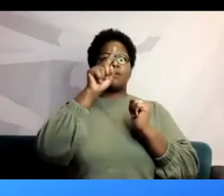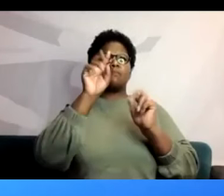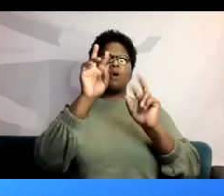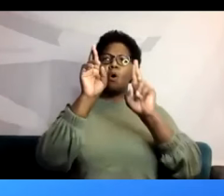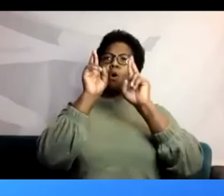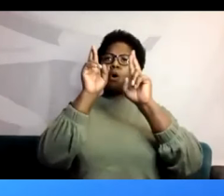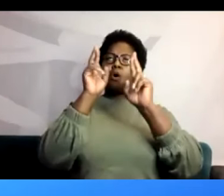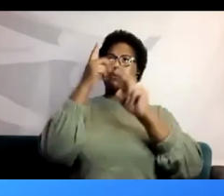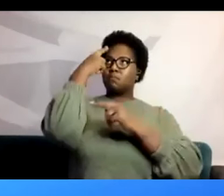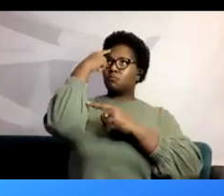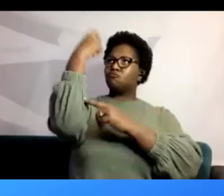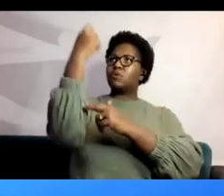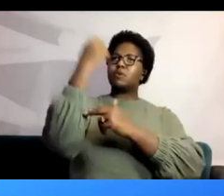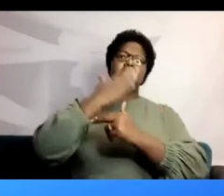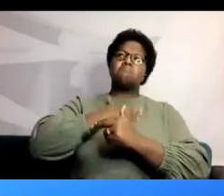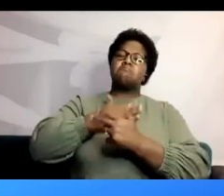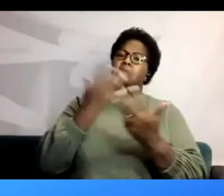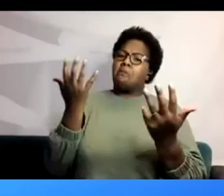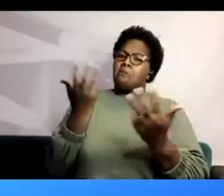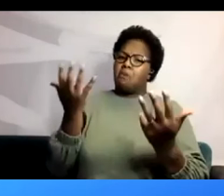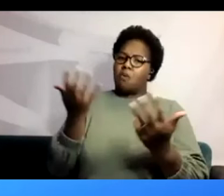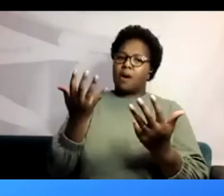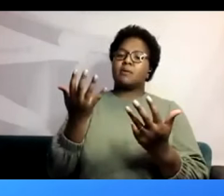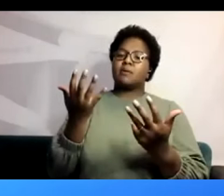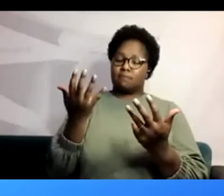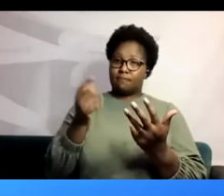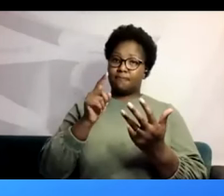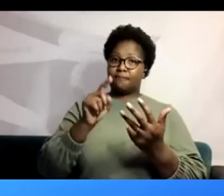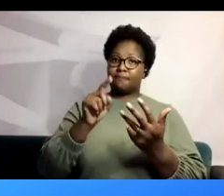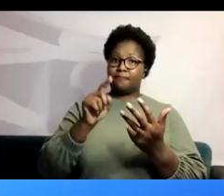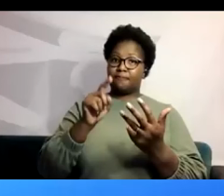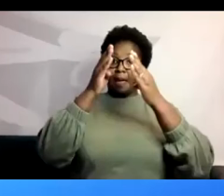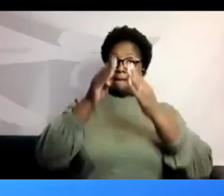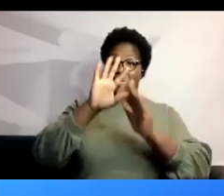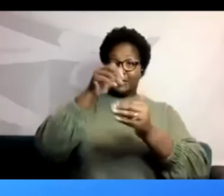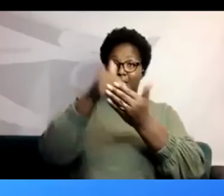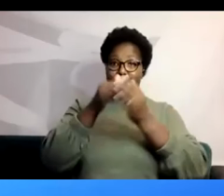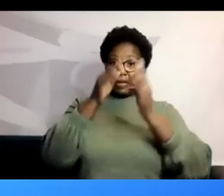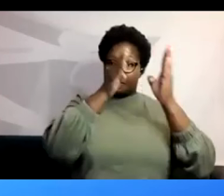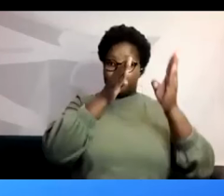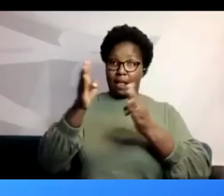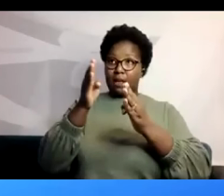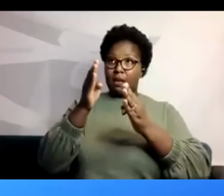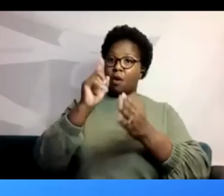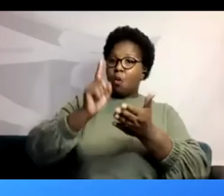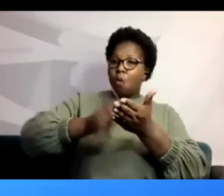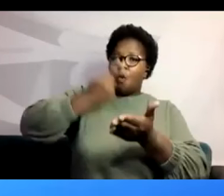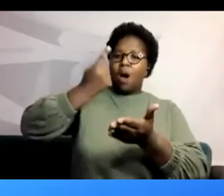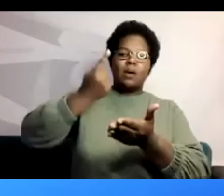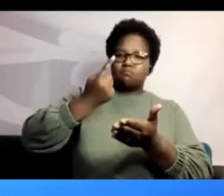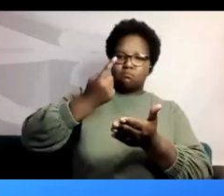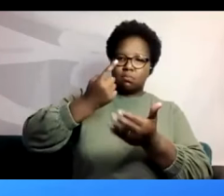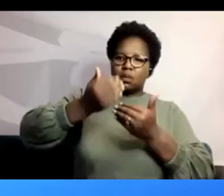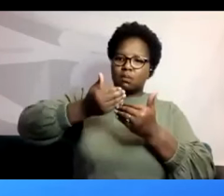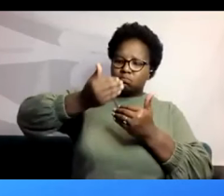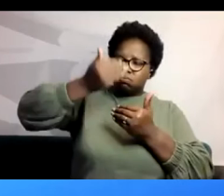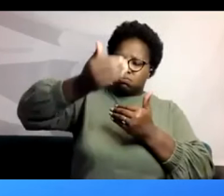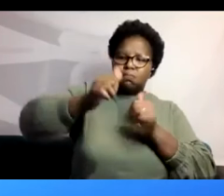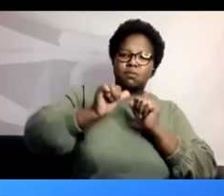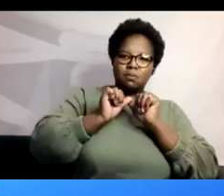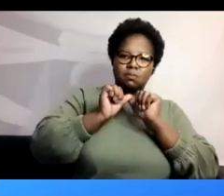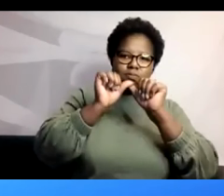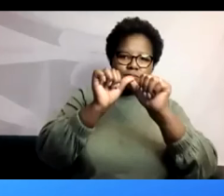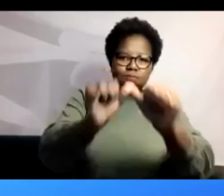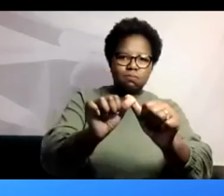fears are. Person-centered planning is not a one-time event, but a continuous process involving people who know and care about the